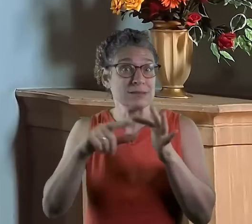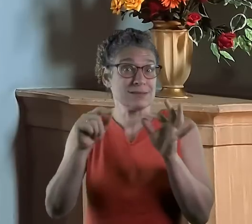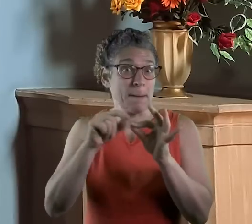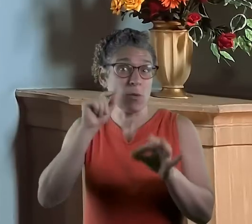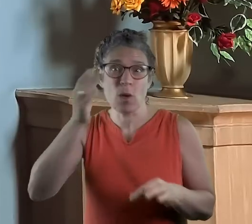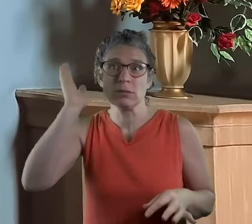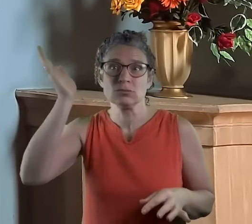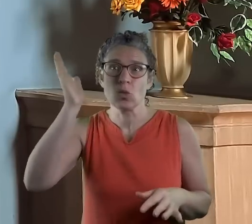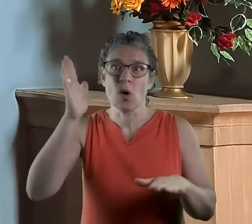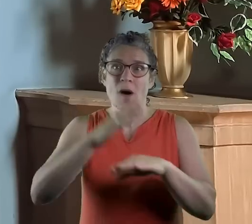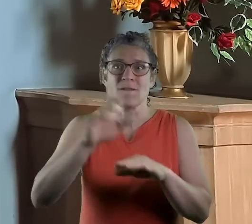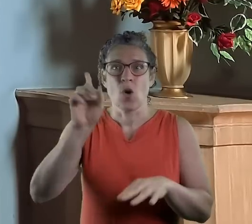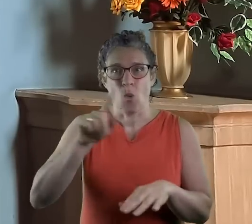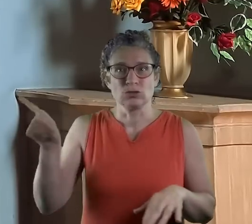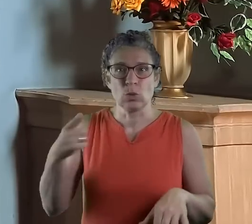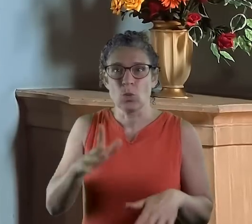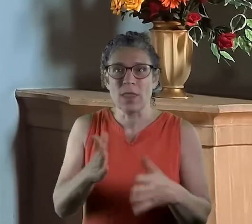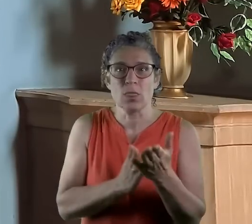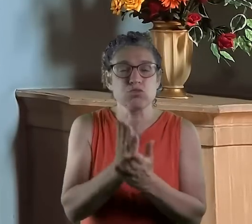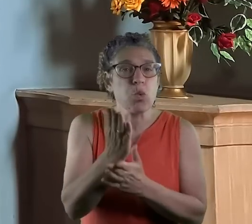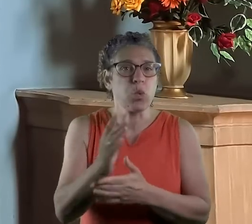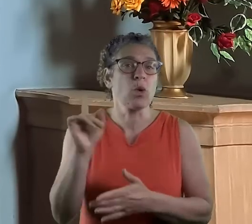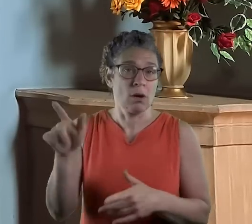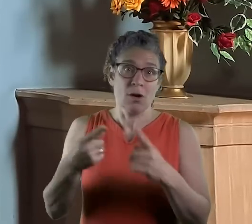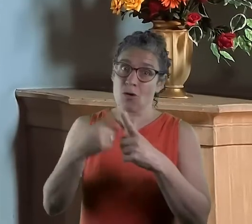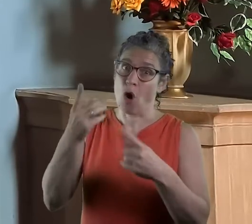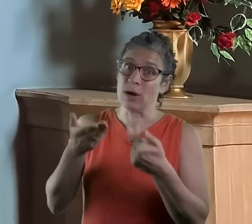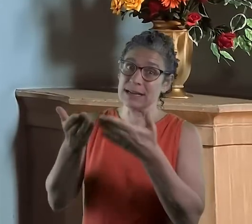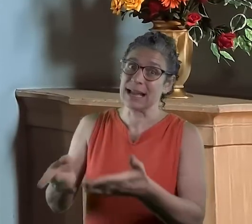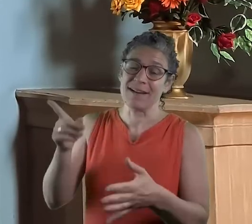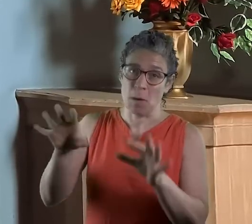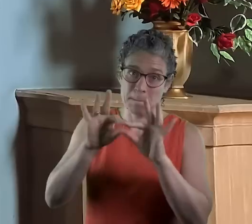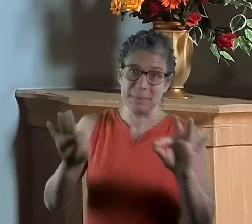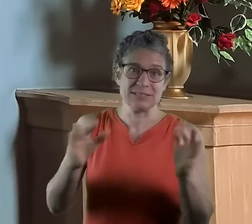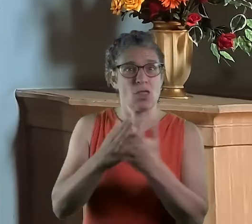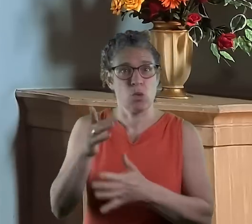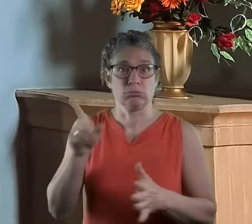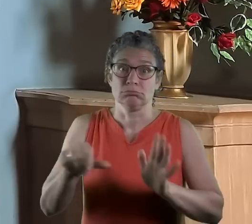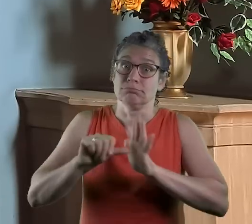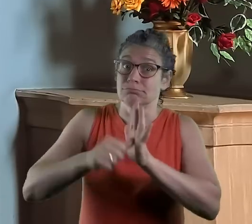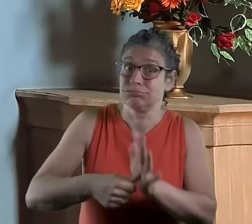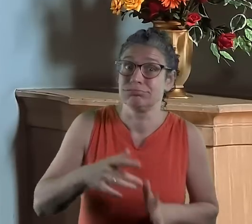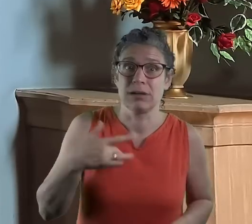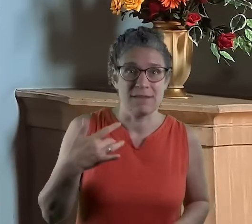Zeb about a time she was given this peace and this inspiration through a trial in her own life.